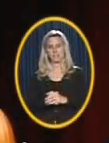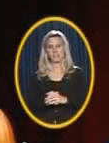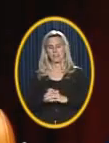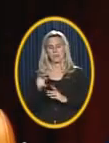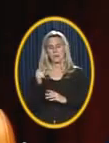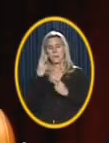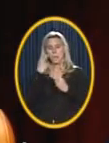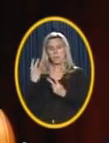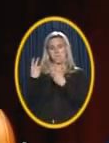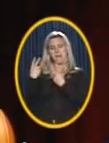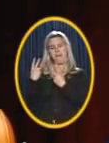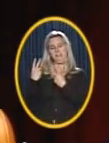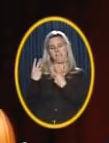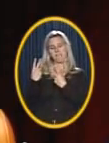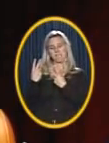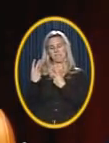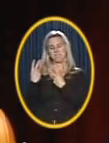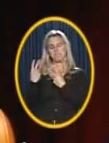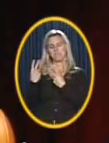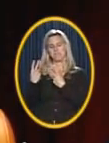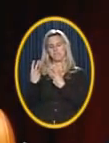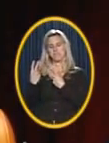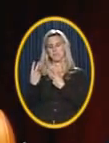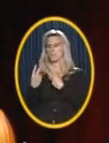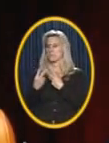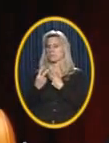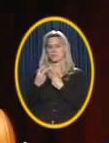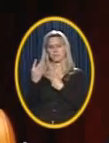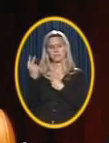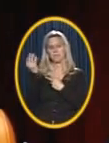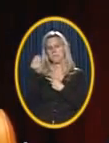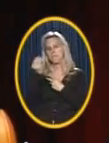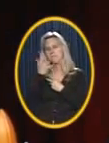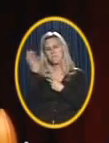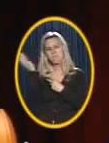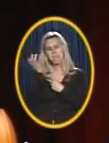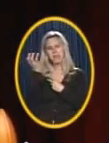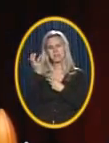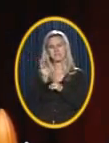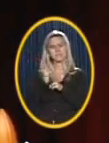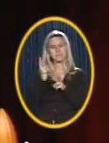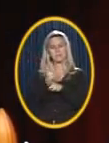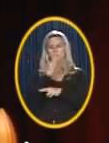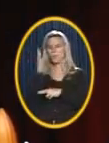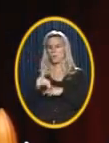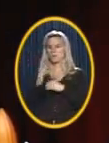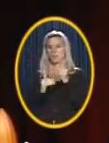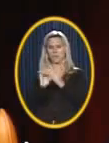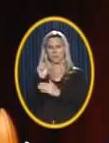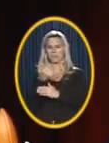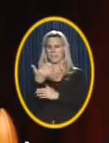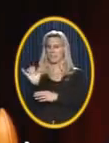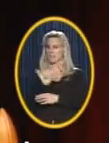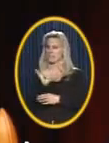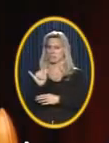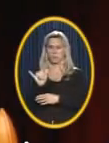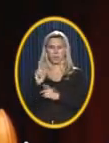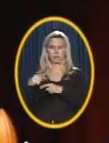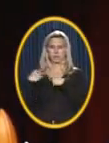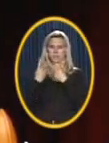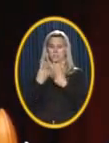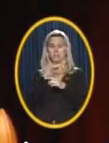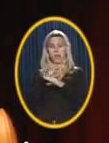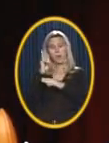When you look back over its lifetime, it is a magnificent vehicle. Haven't built anything like it since, and I don't know if we ever